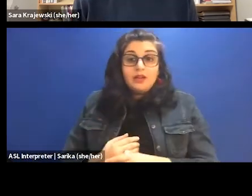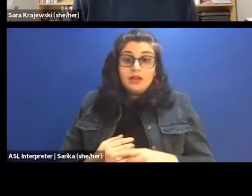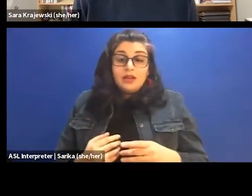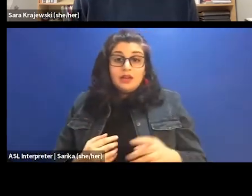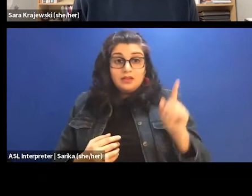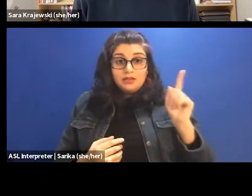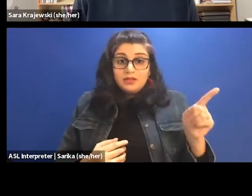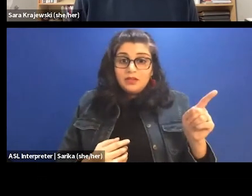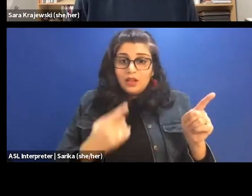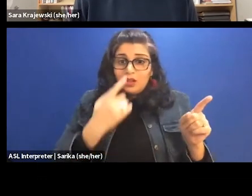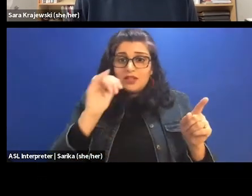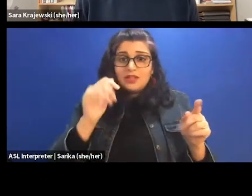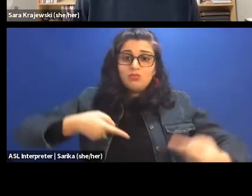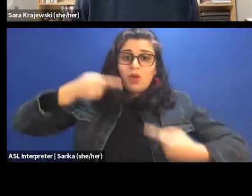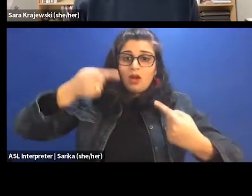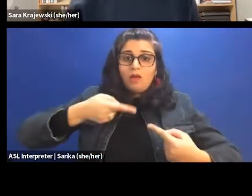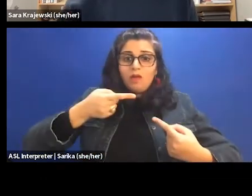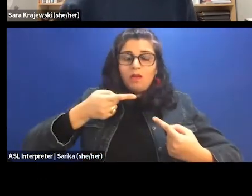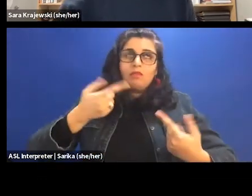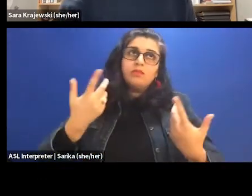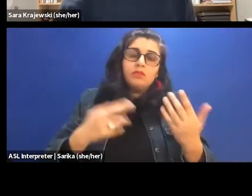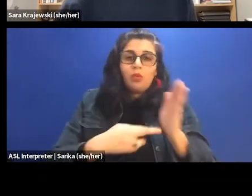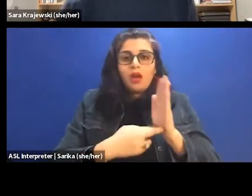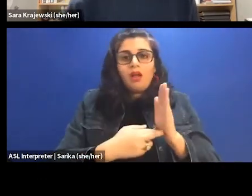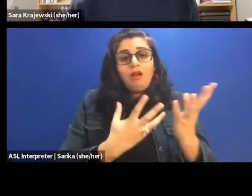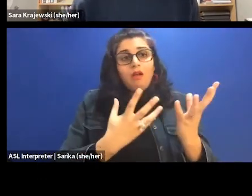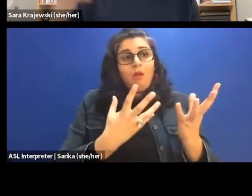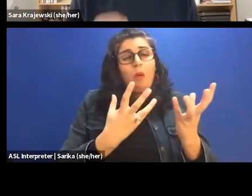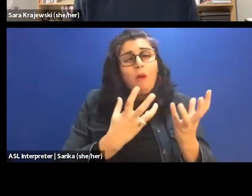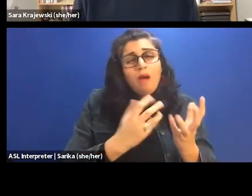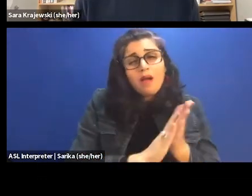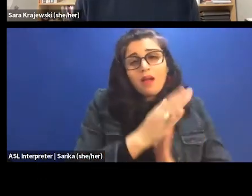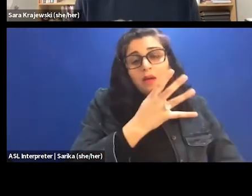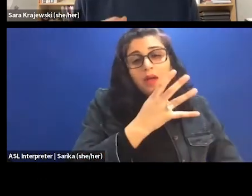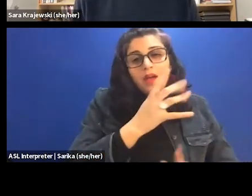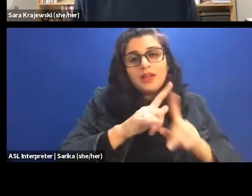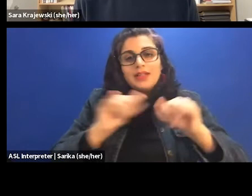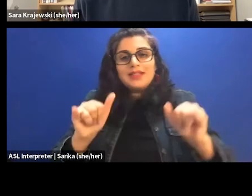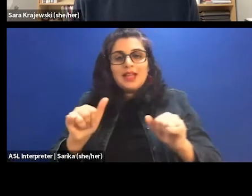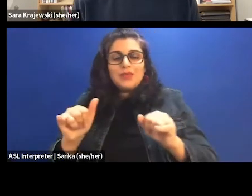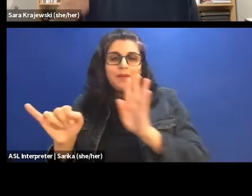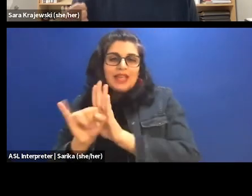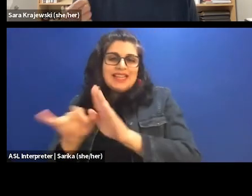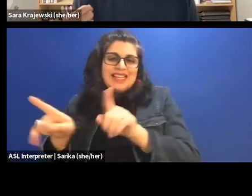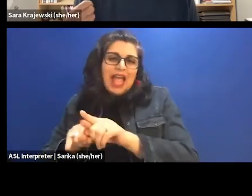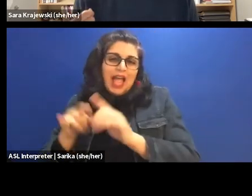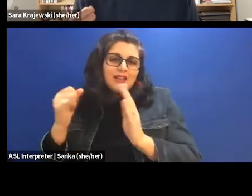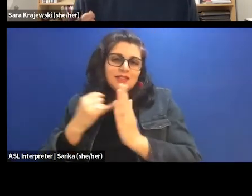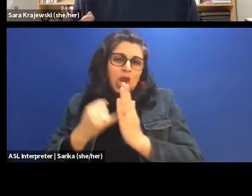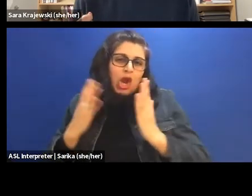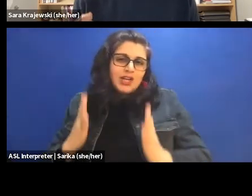represents her struggle between the desire for motherhood and her identity as an artist, which we can